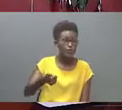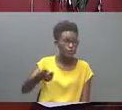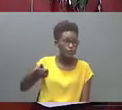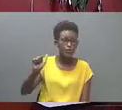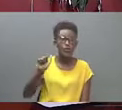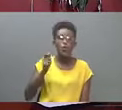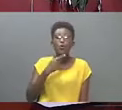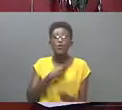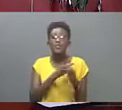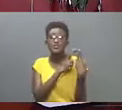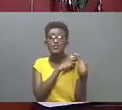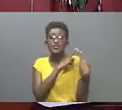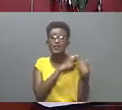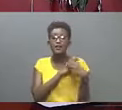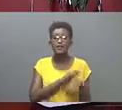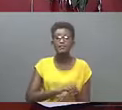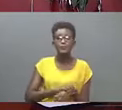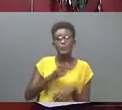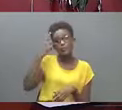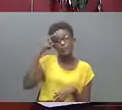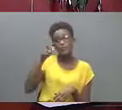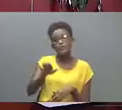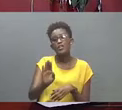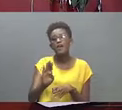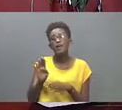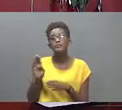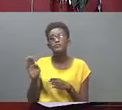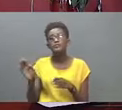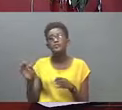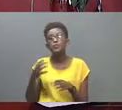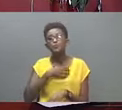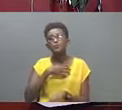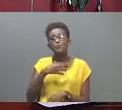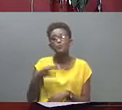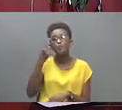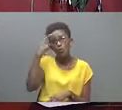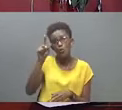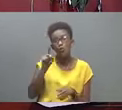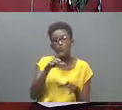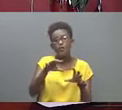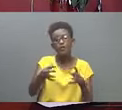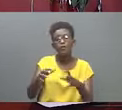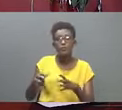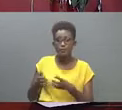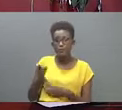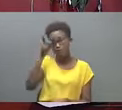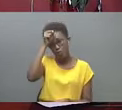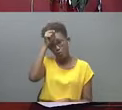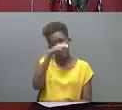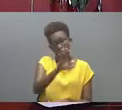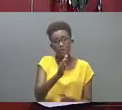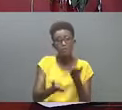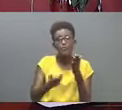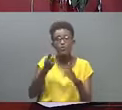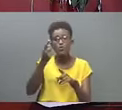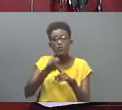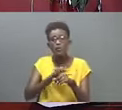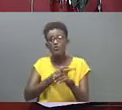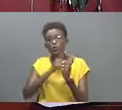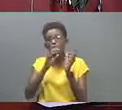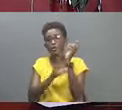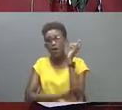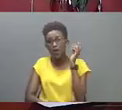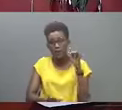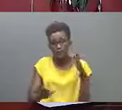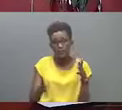responsible for that welfare of that community. You come from a country